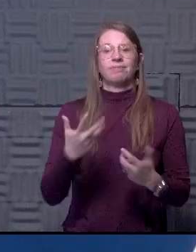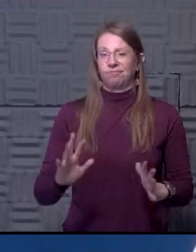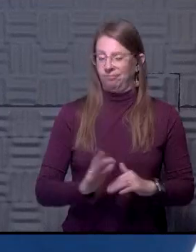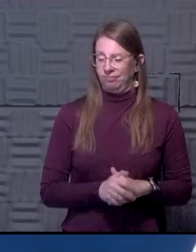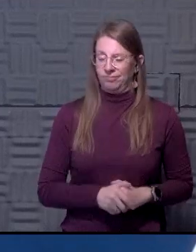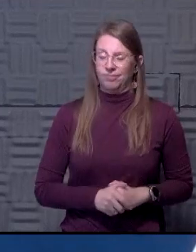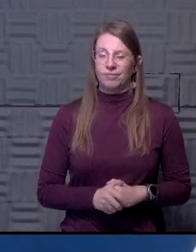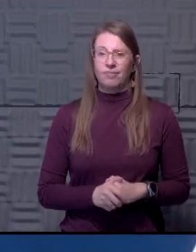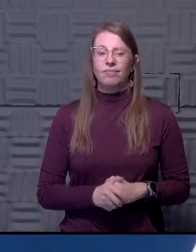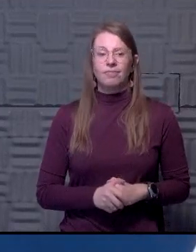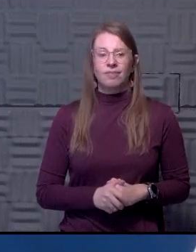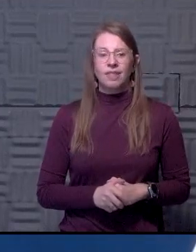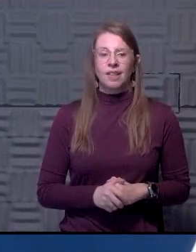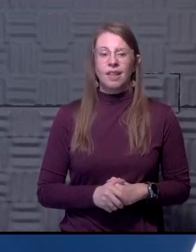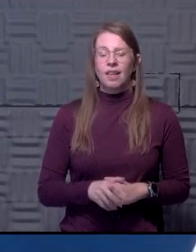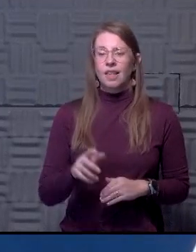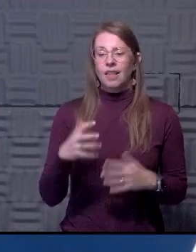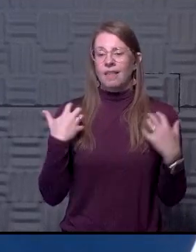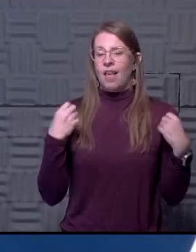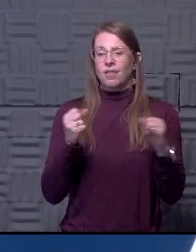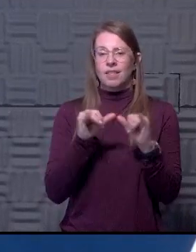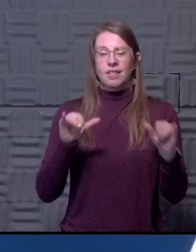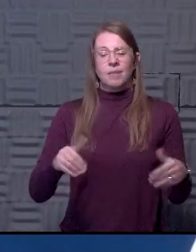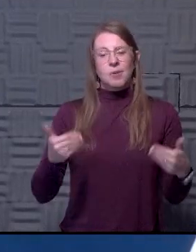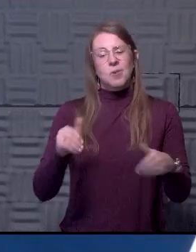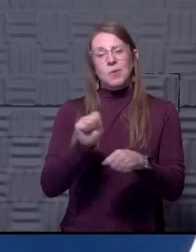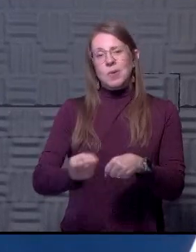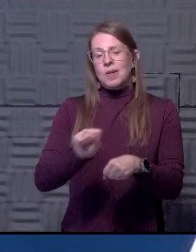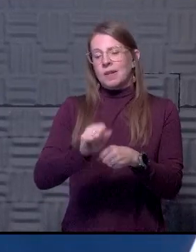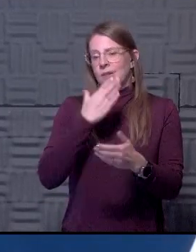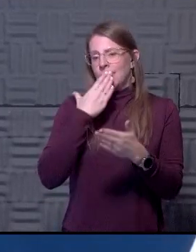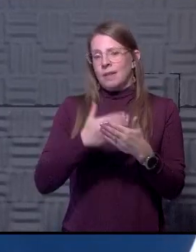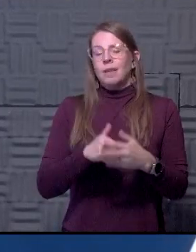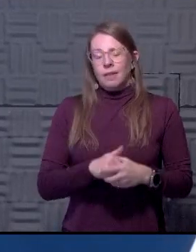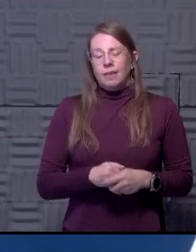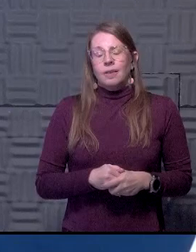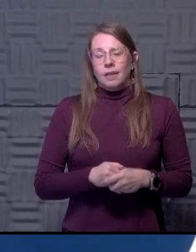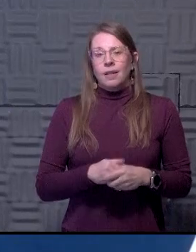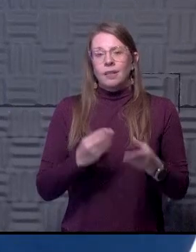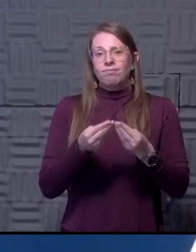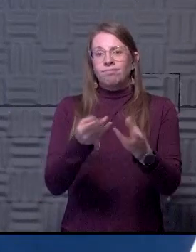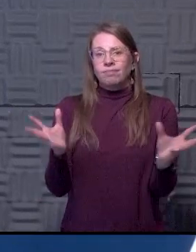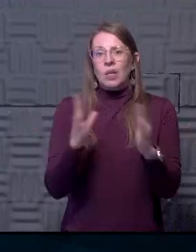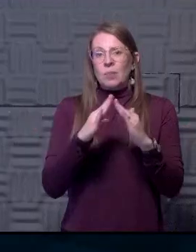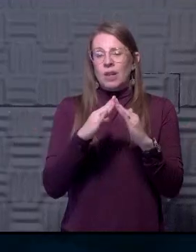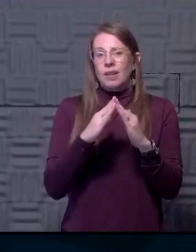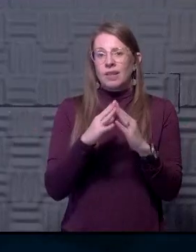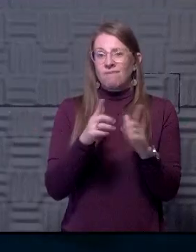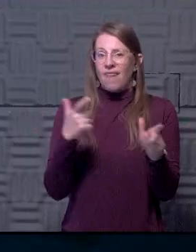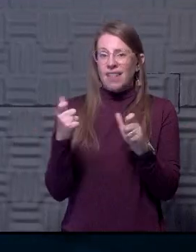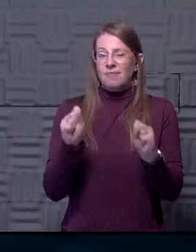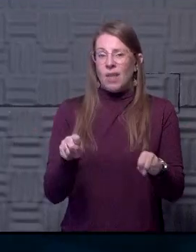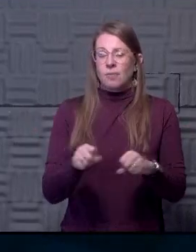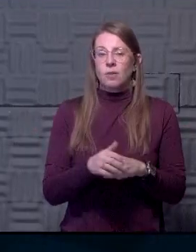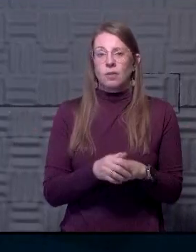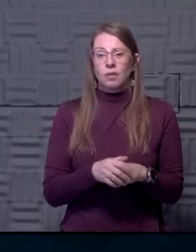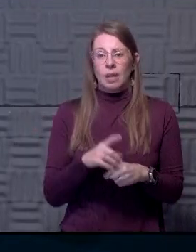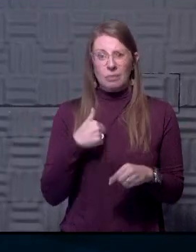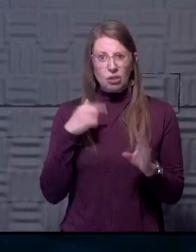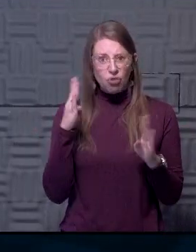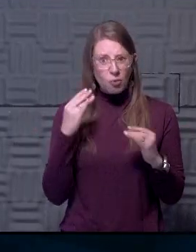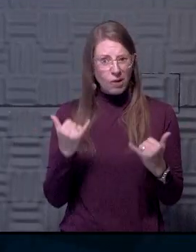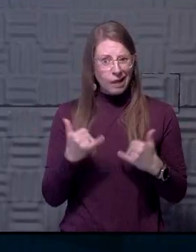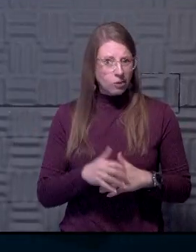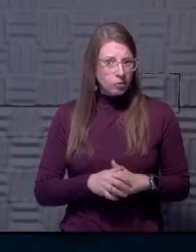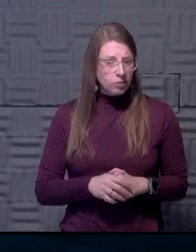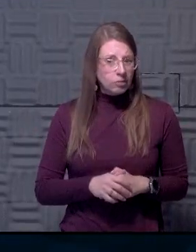and the fine work of the health system to get that out to the community as quickly as possible. Good. And am I in any trouble right